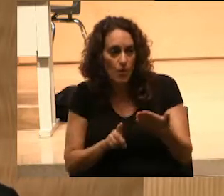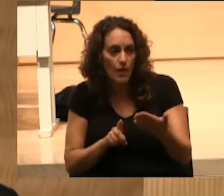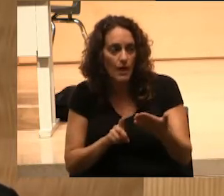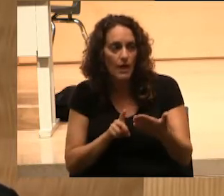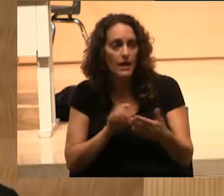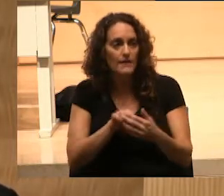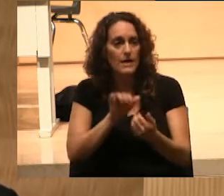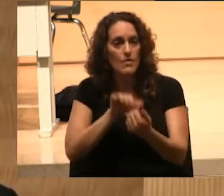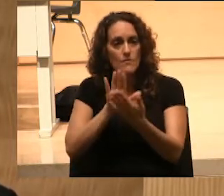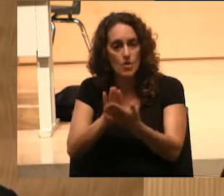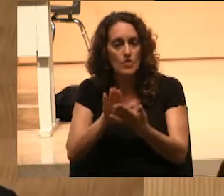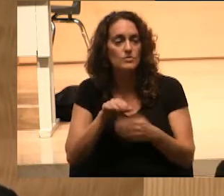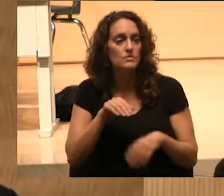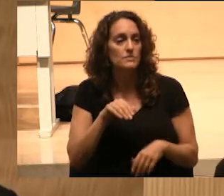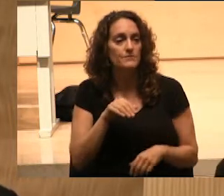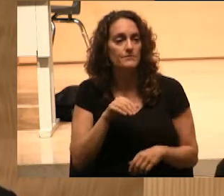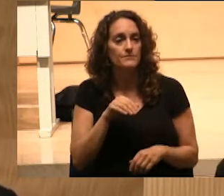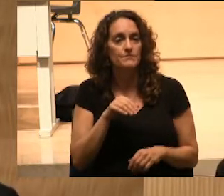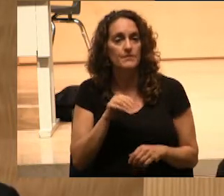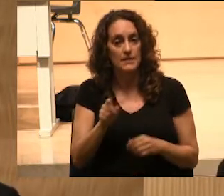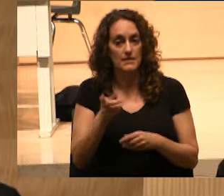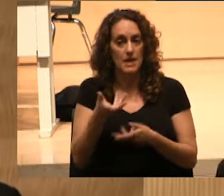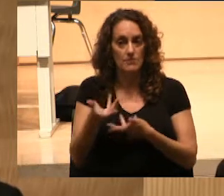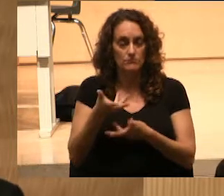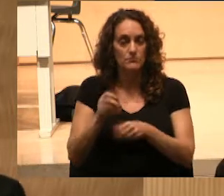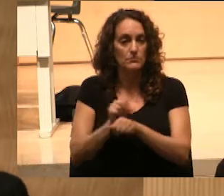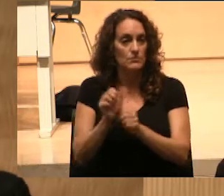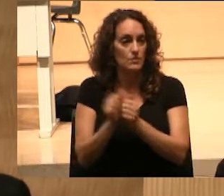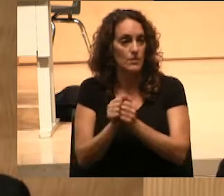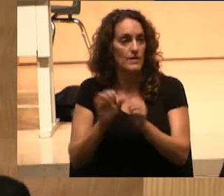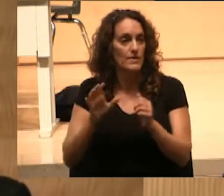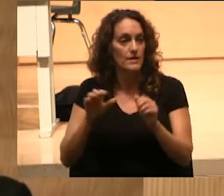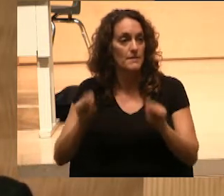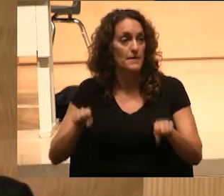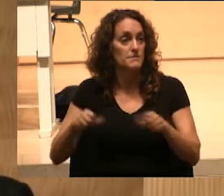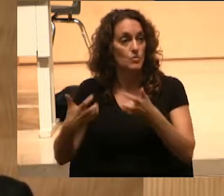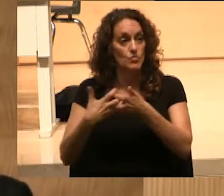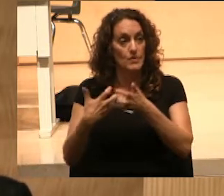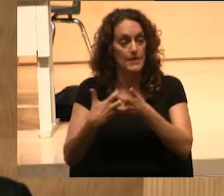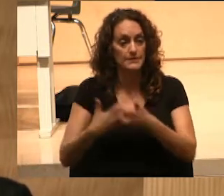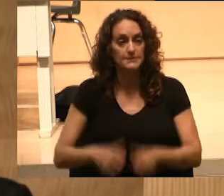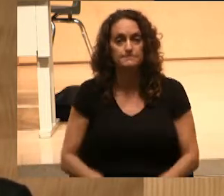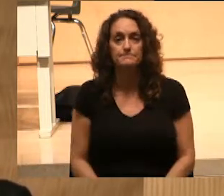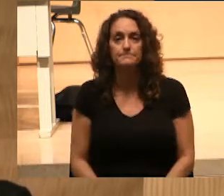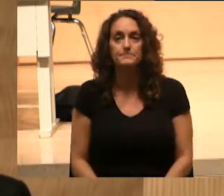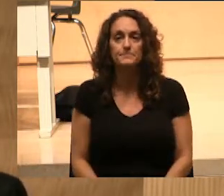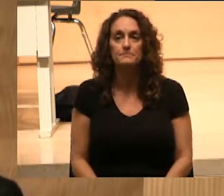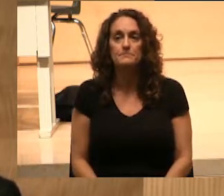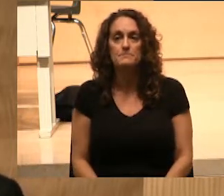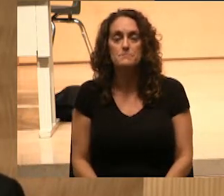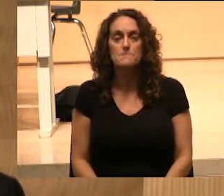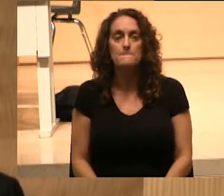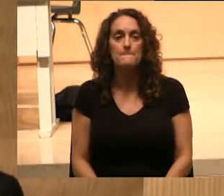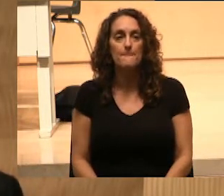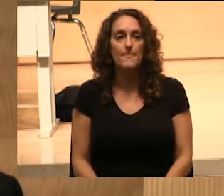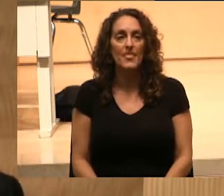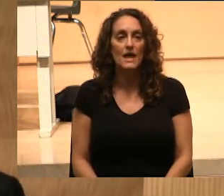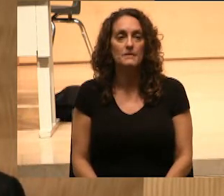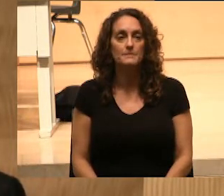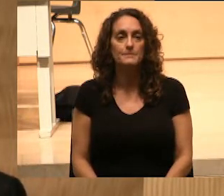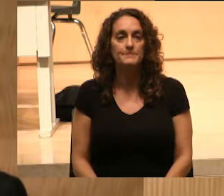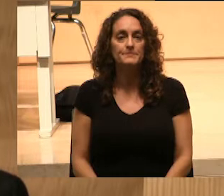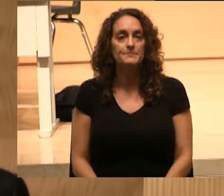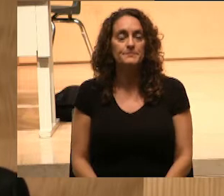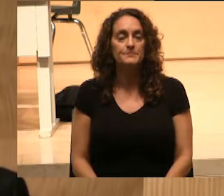that they're being legal and above board with their possible new roommate. Oops. Let me